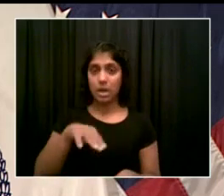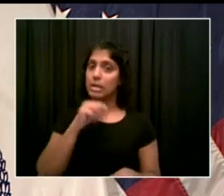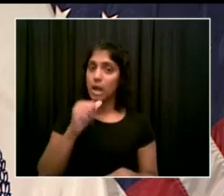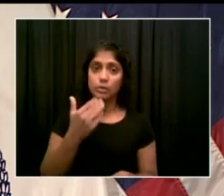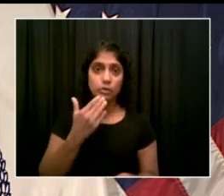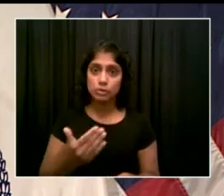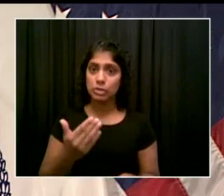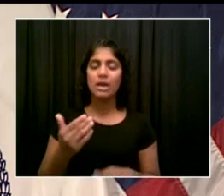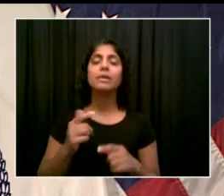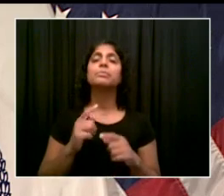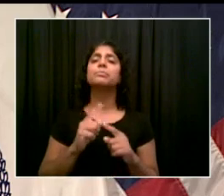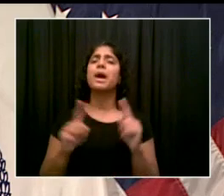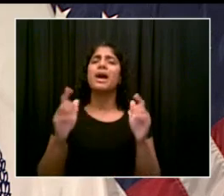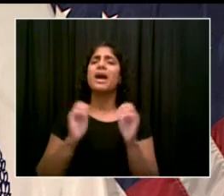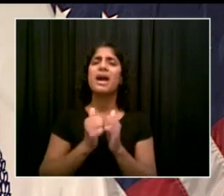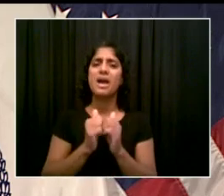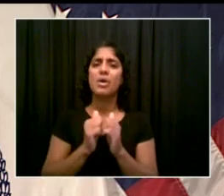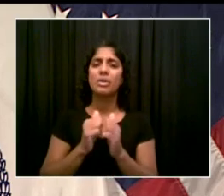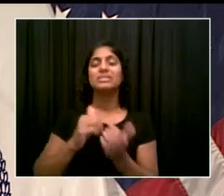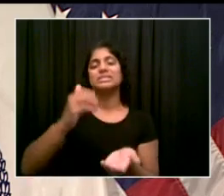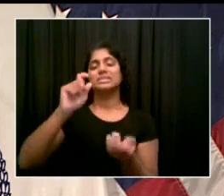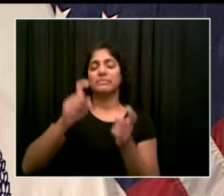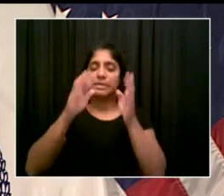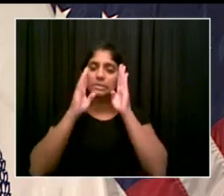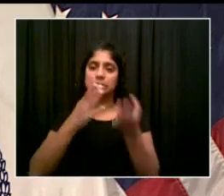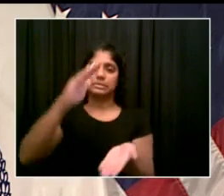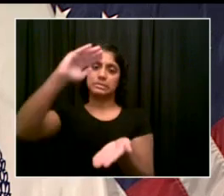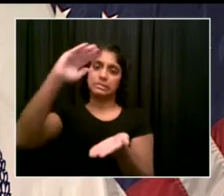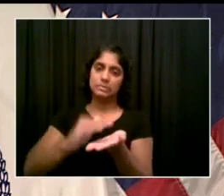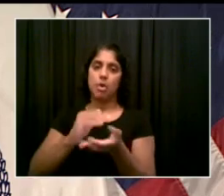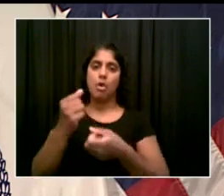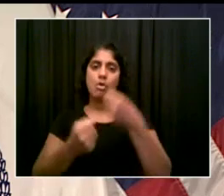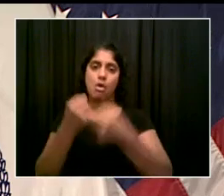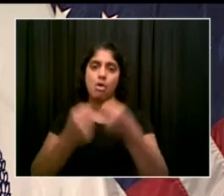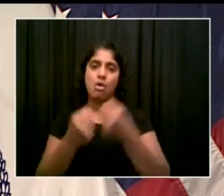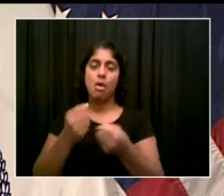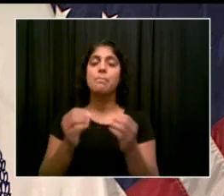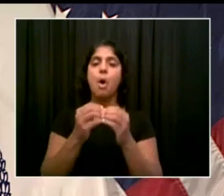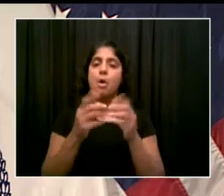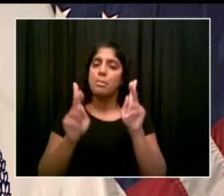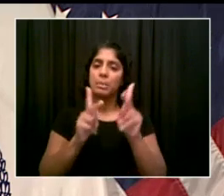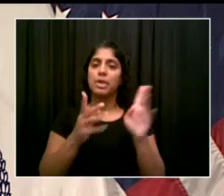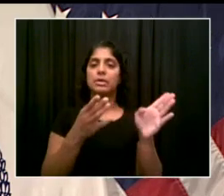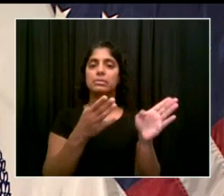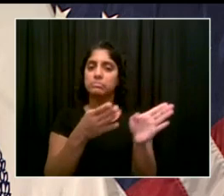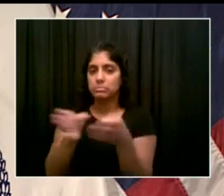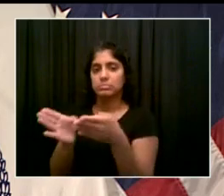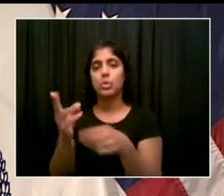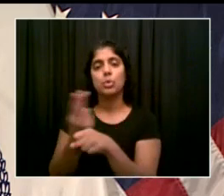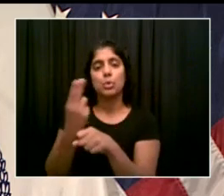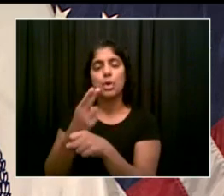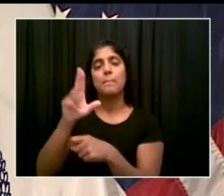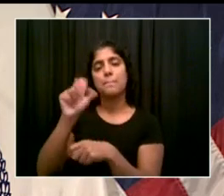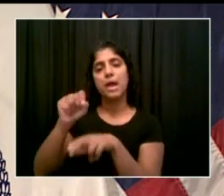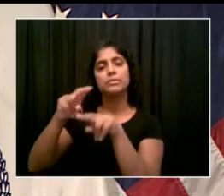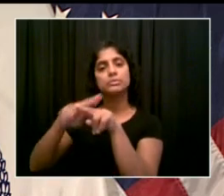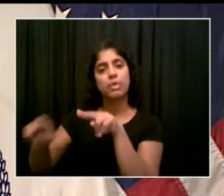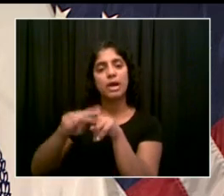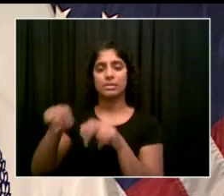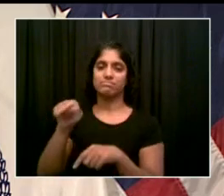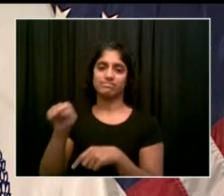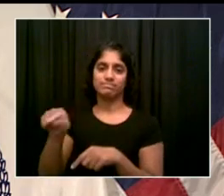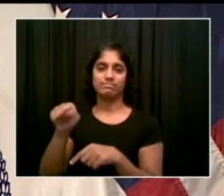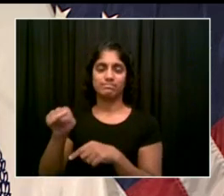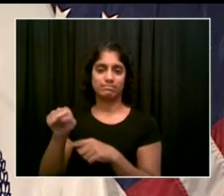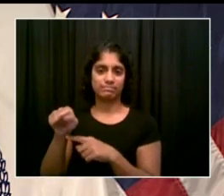crashes, decrease injuries and deaths with forceful measures. Vision Zero works. It will work again, but it requires a few